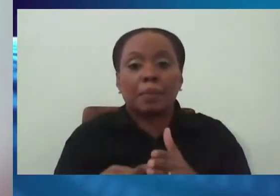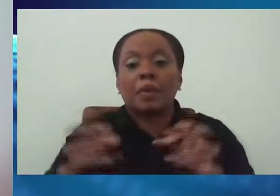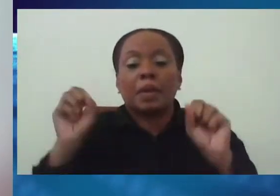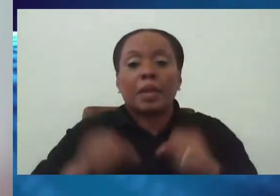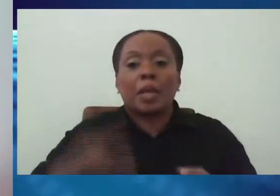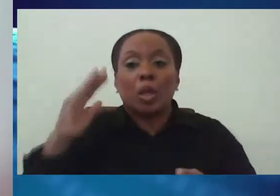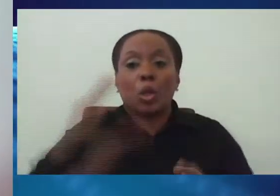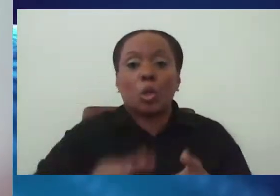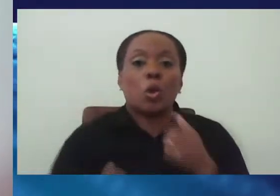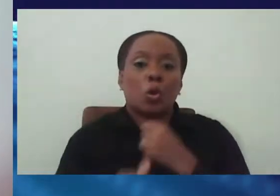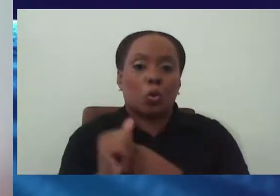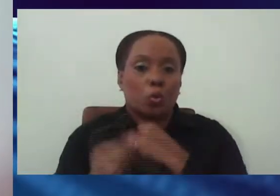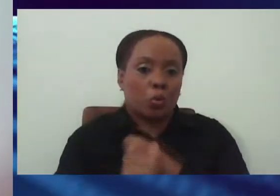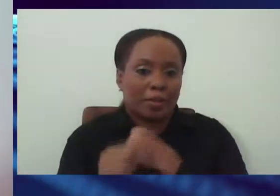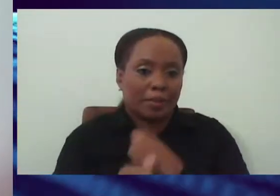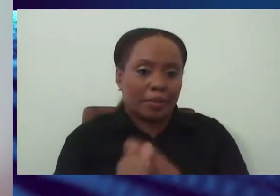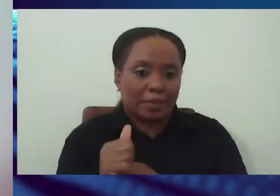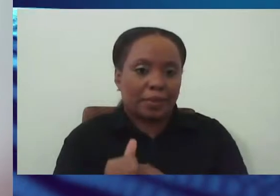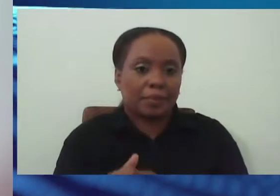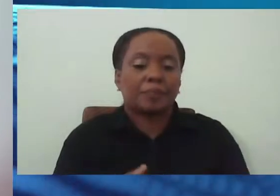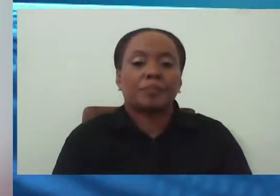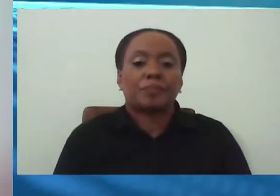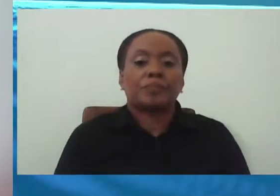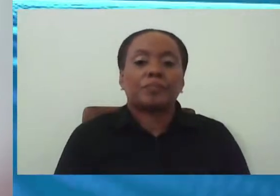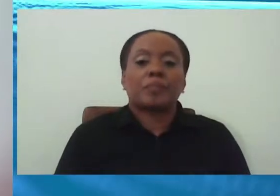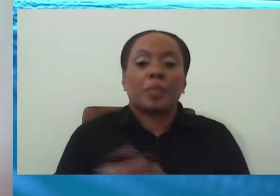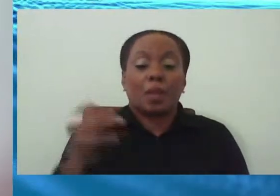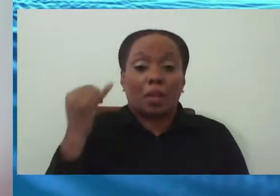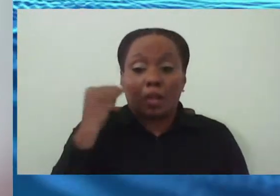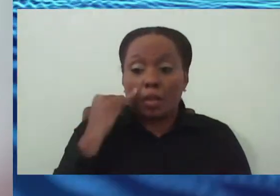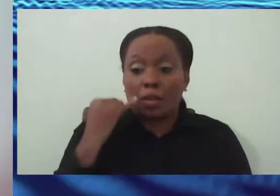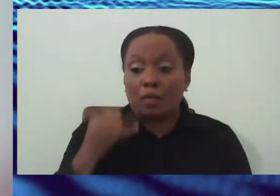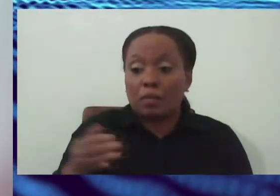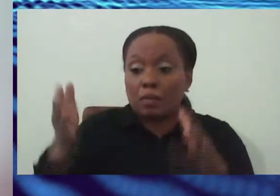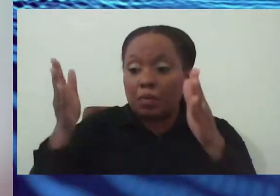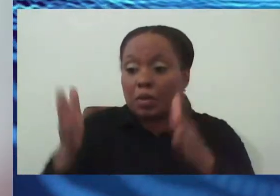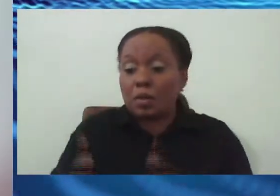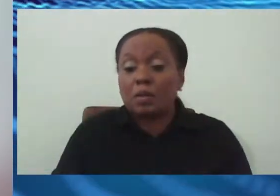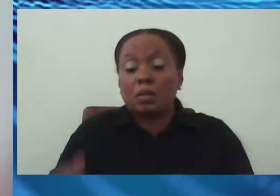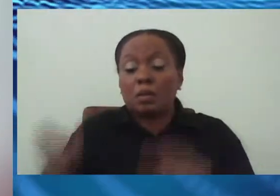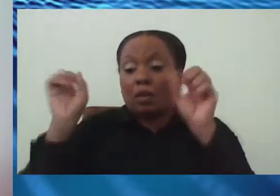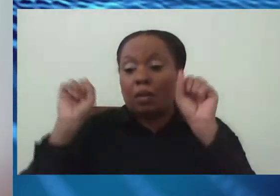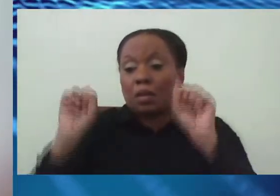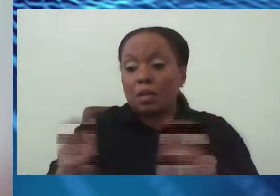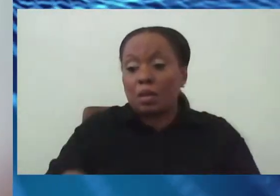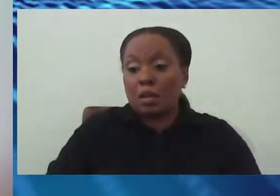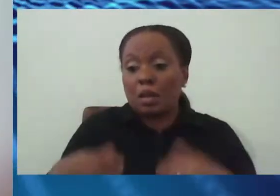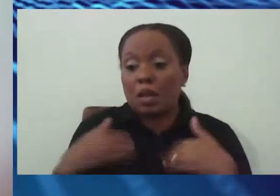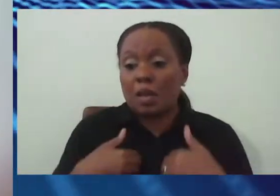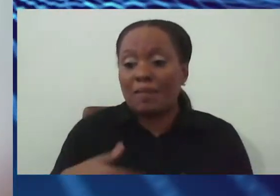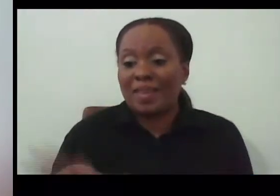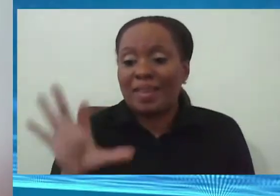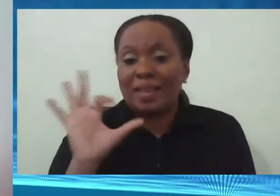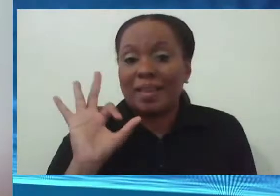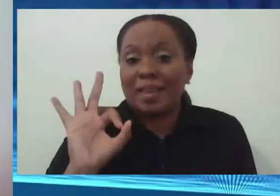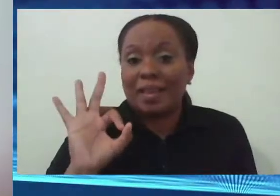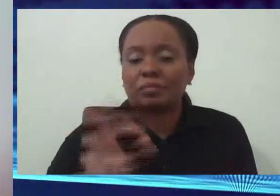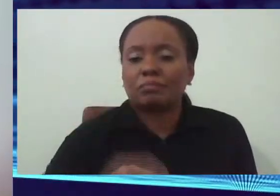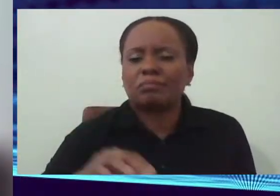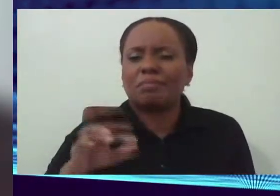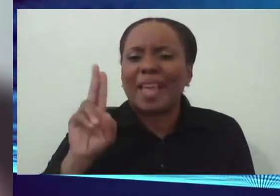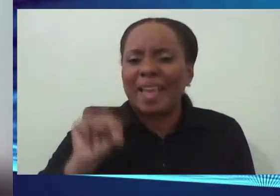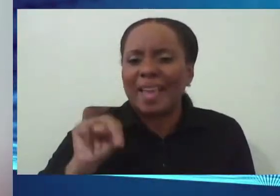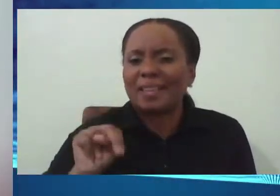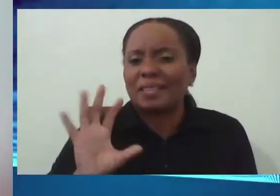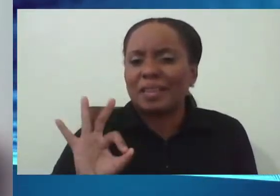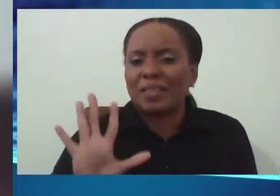risk. So if an individual is able to get N95 masks,